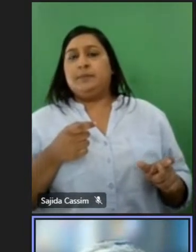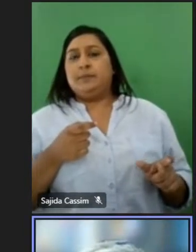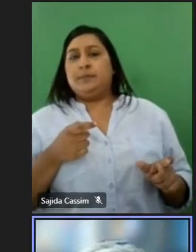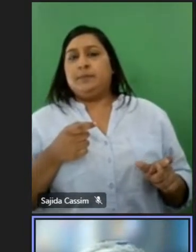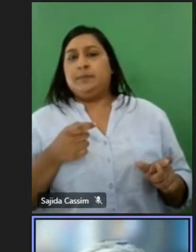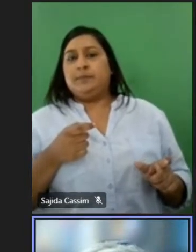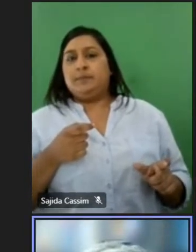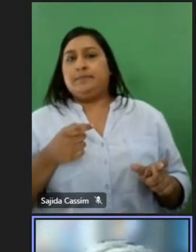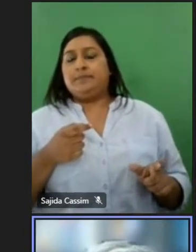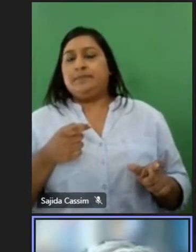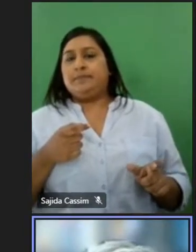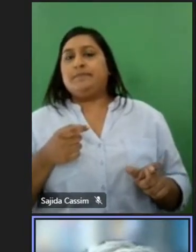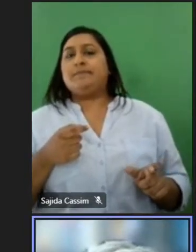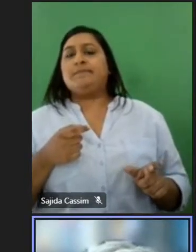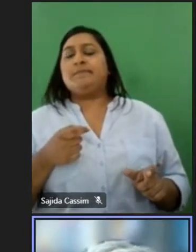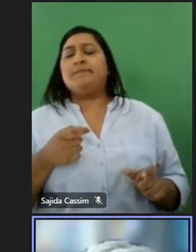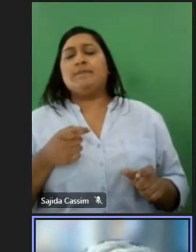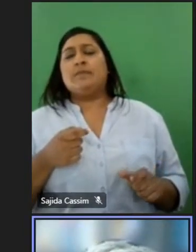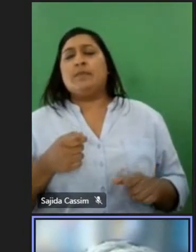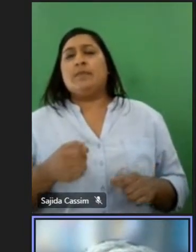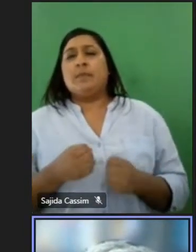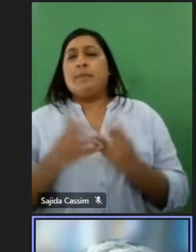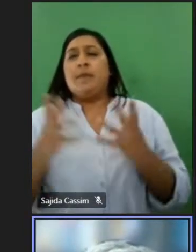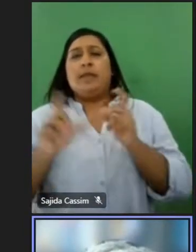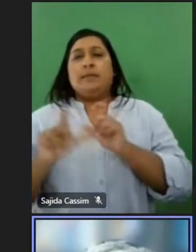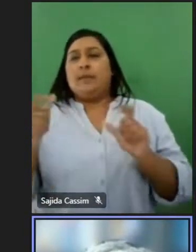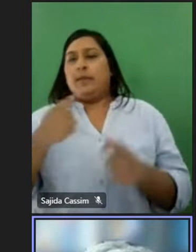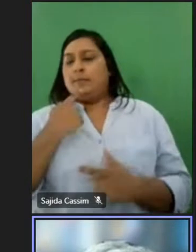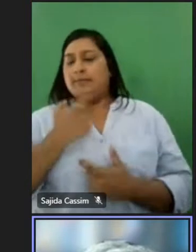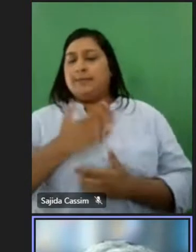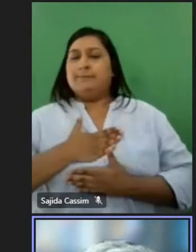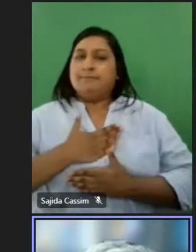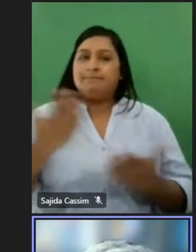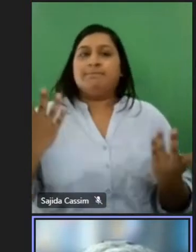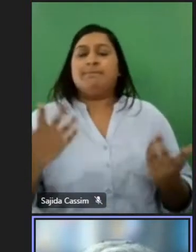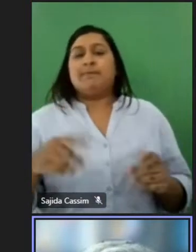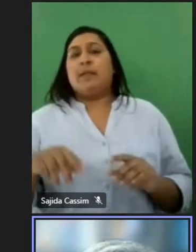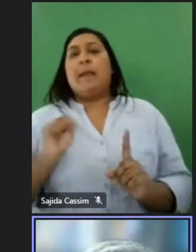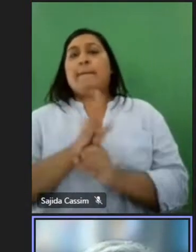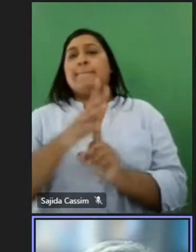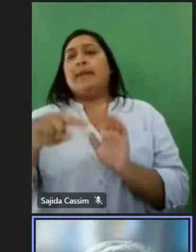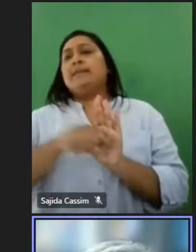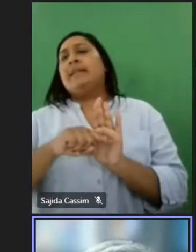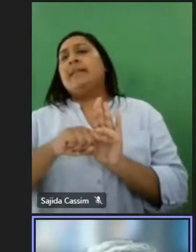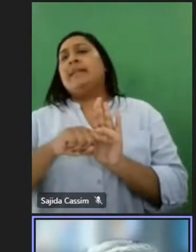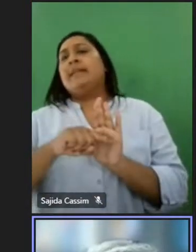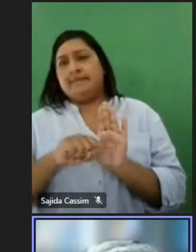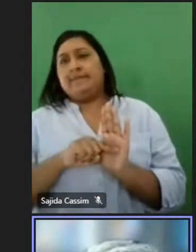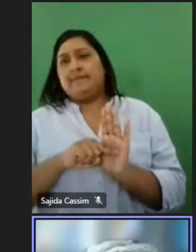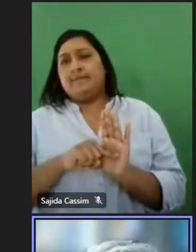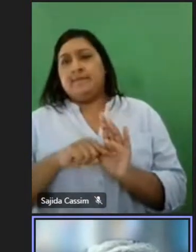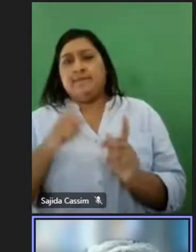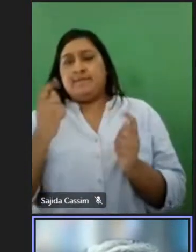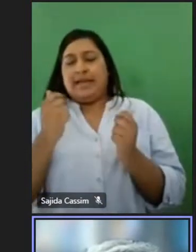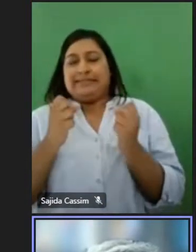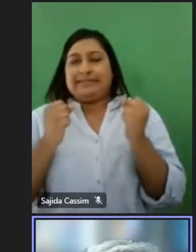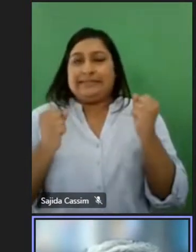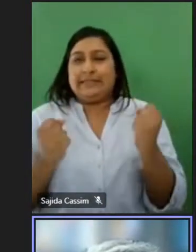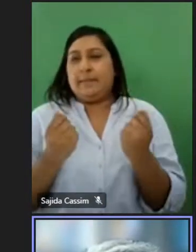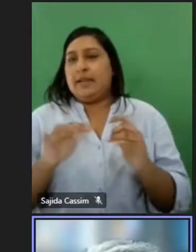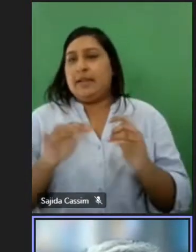quite a lot of negative impacts on them, on their economic circumstances.